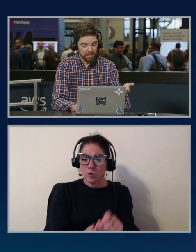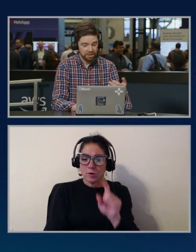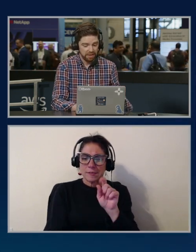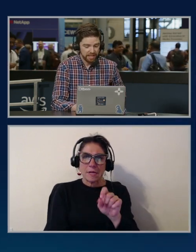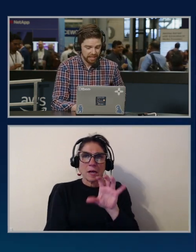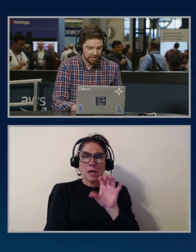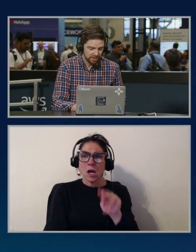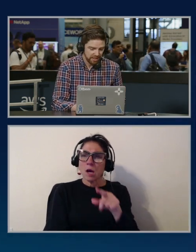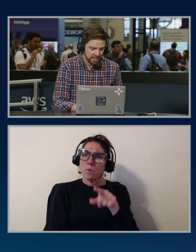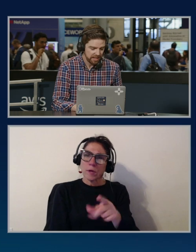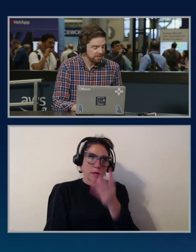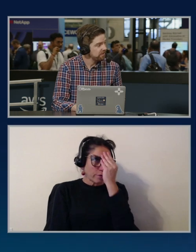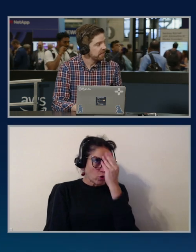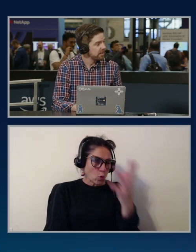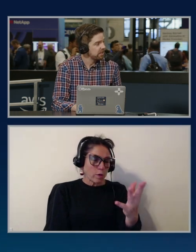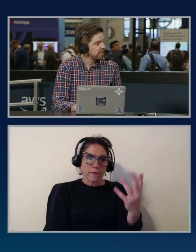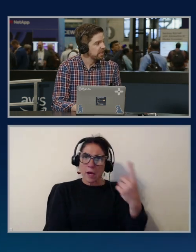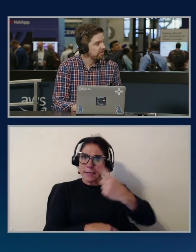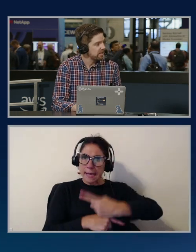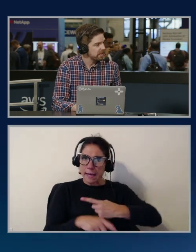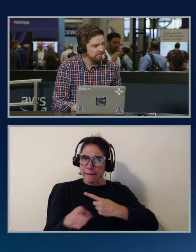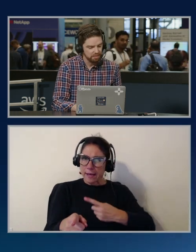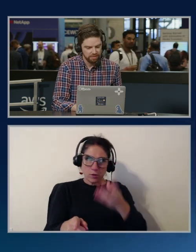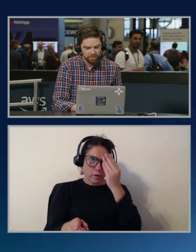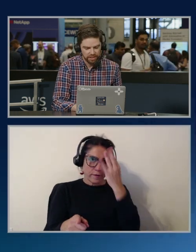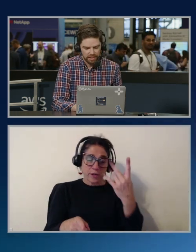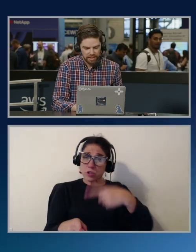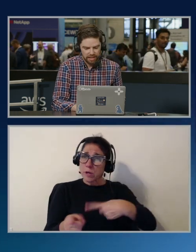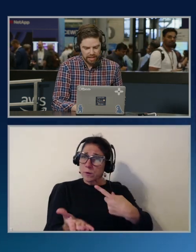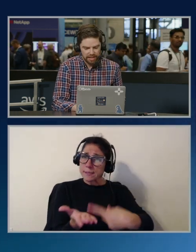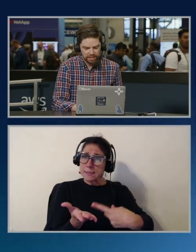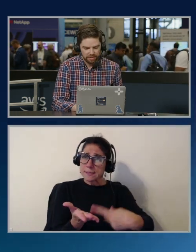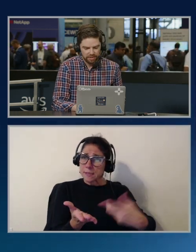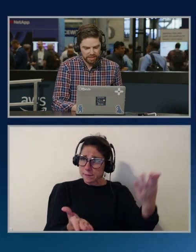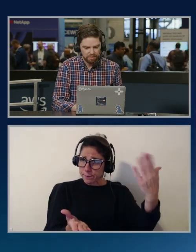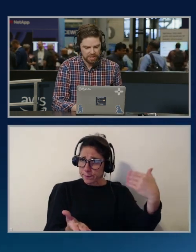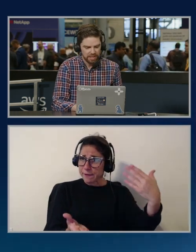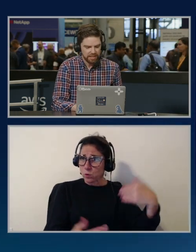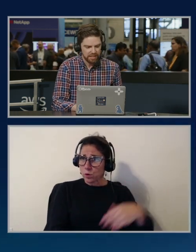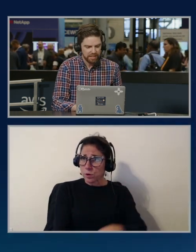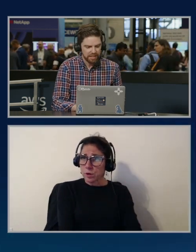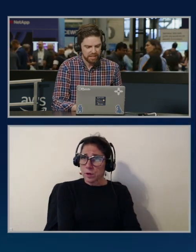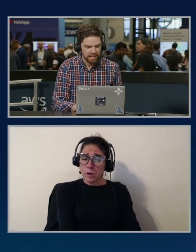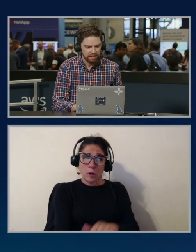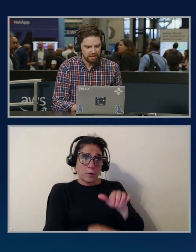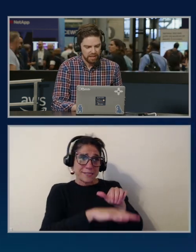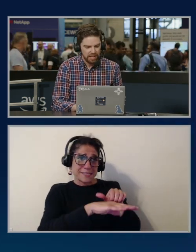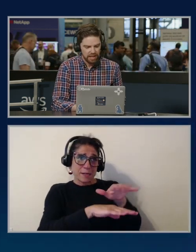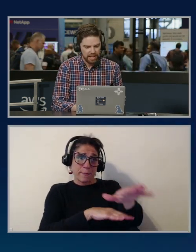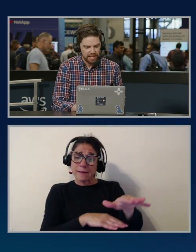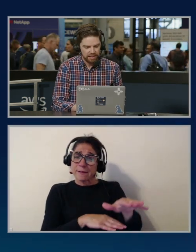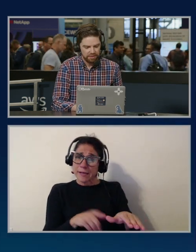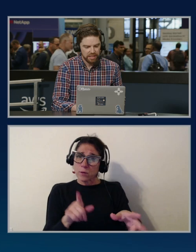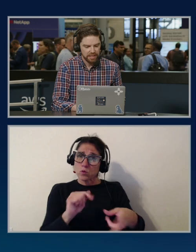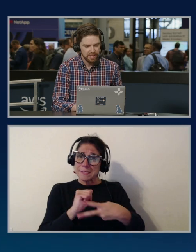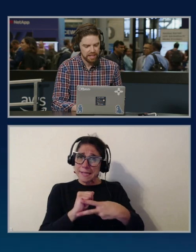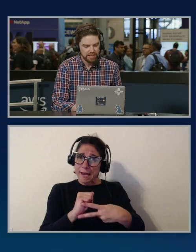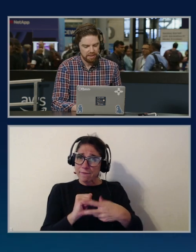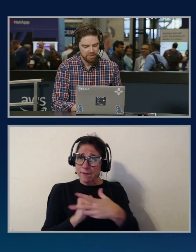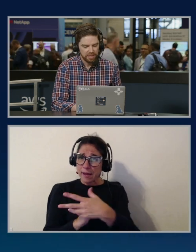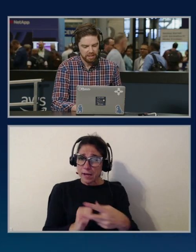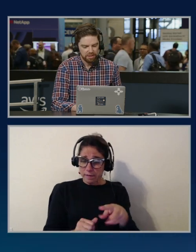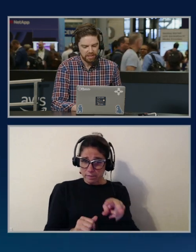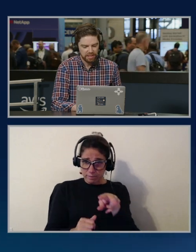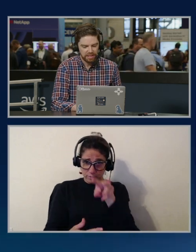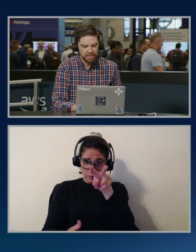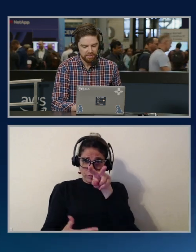can give a notified date. So this is that notification date that we talked about before. And when we submit this is going to save. And if we look at that